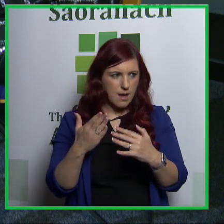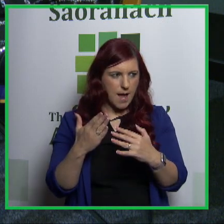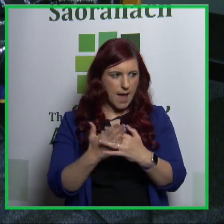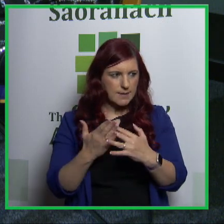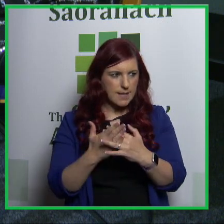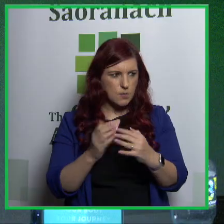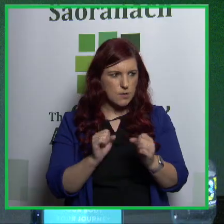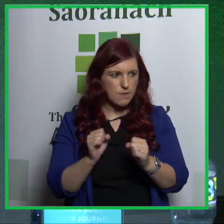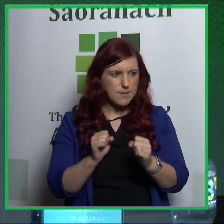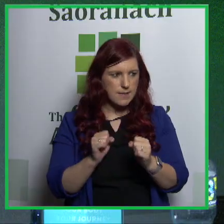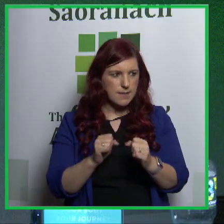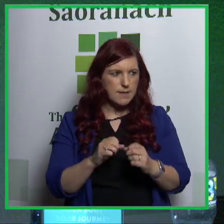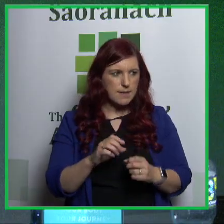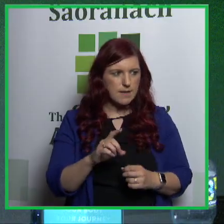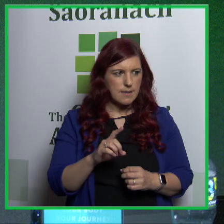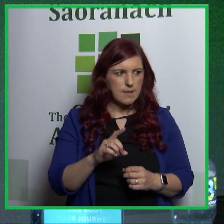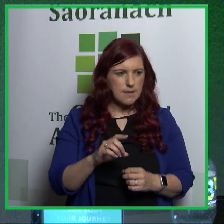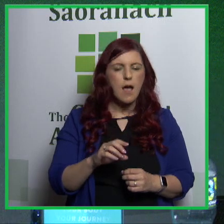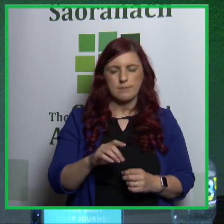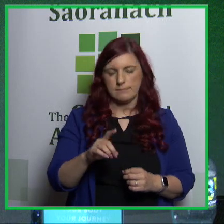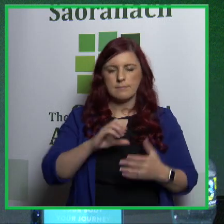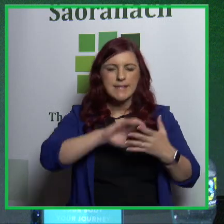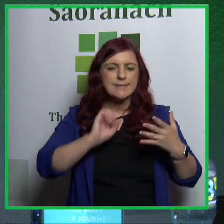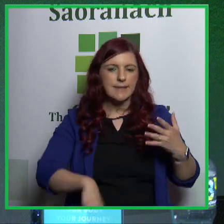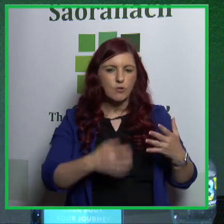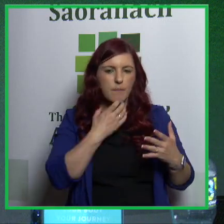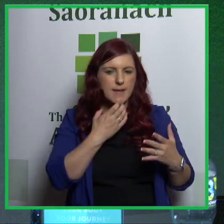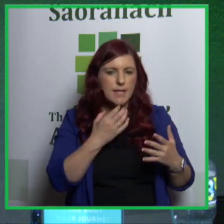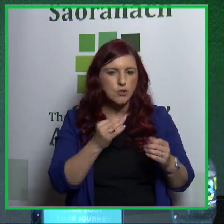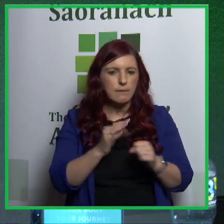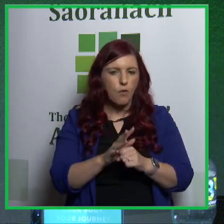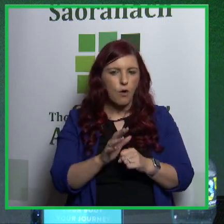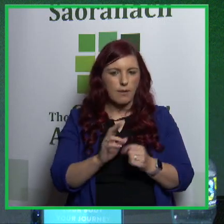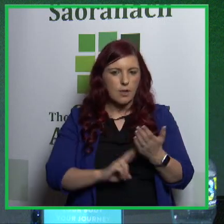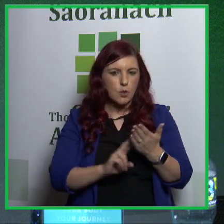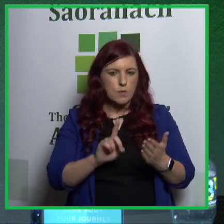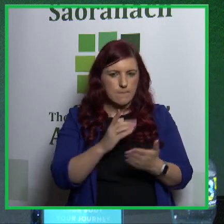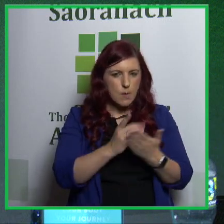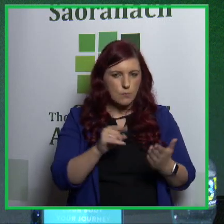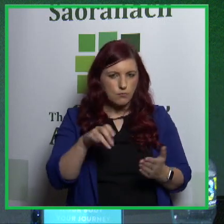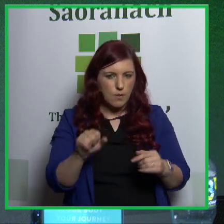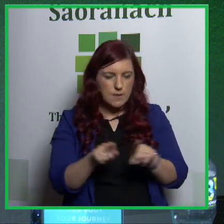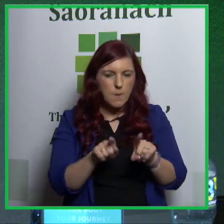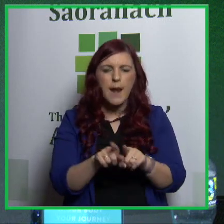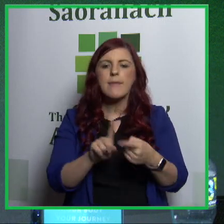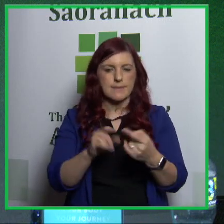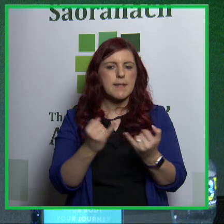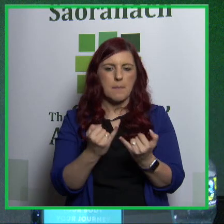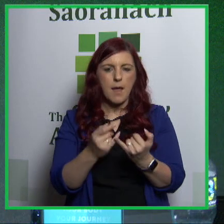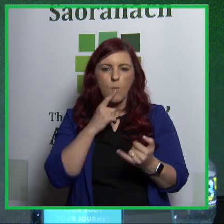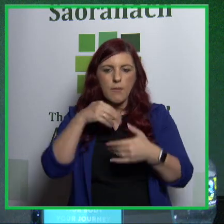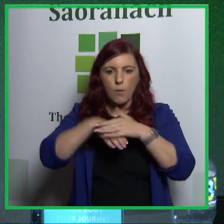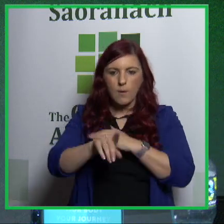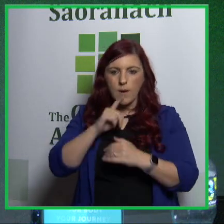with legalisation. I've been looking at even the international literature of like where they prescribe